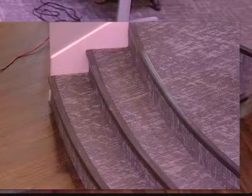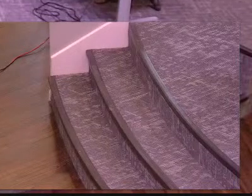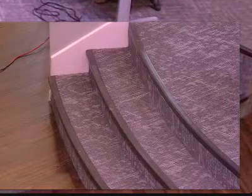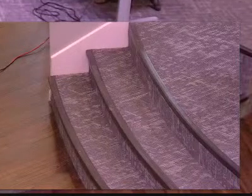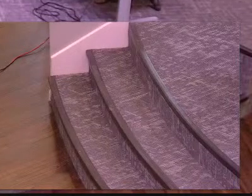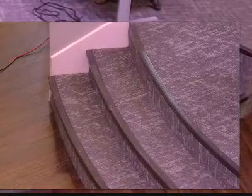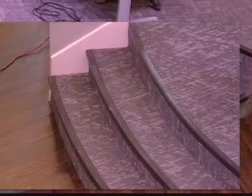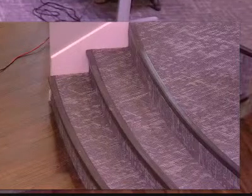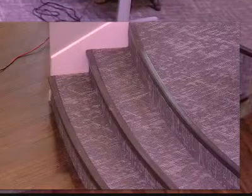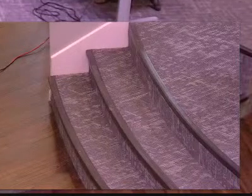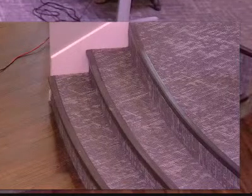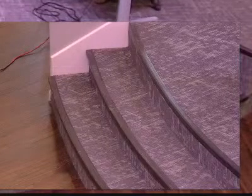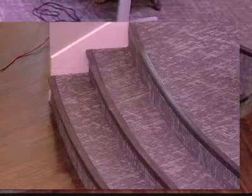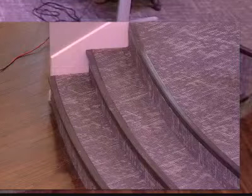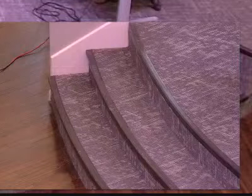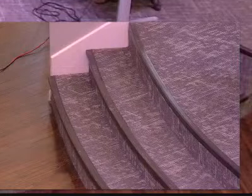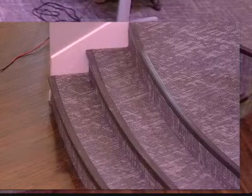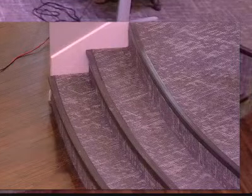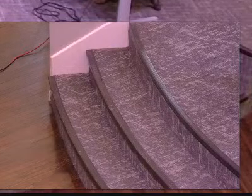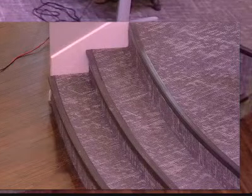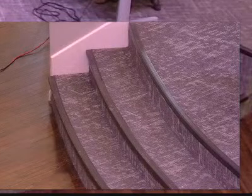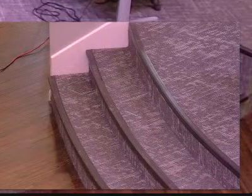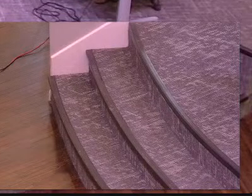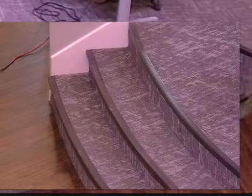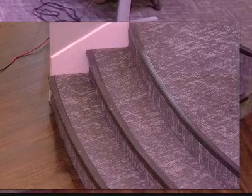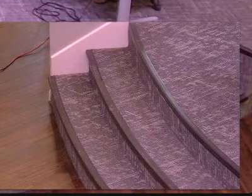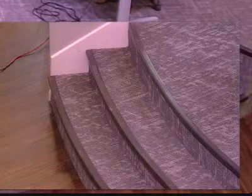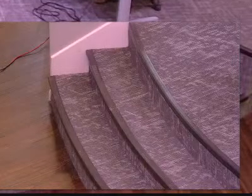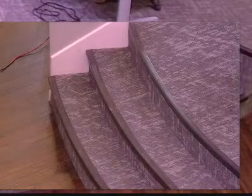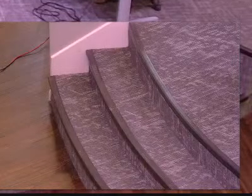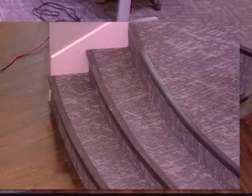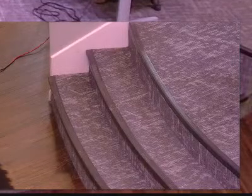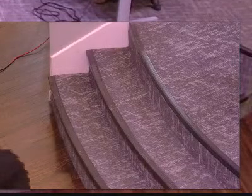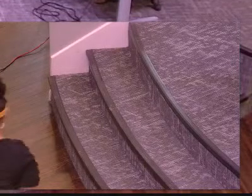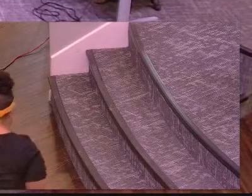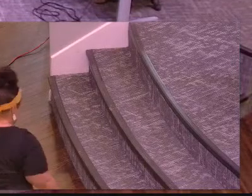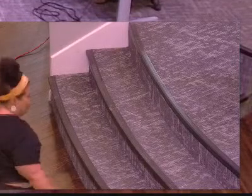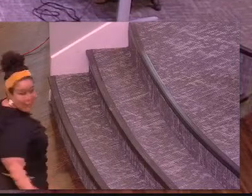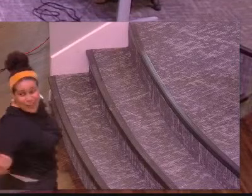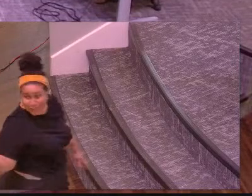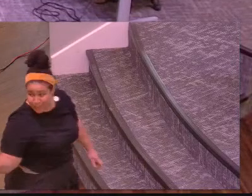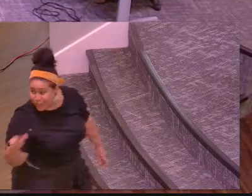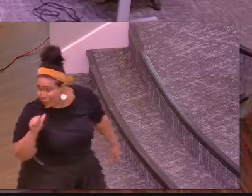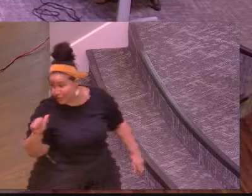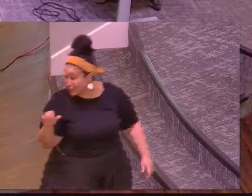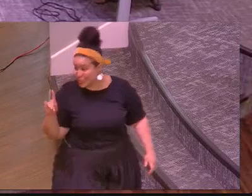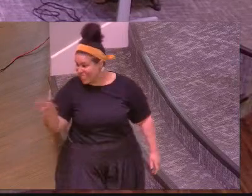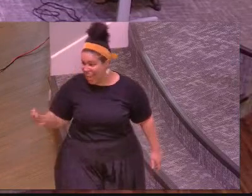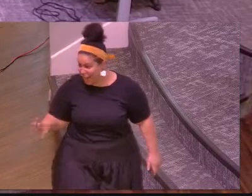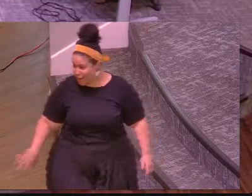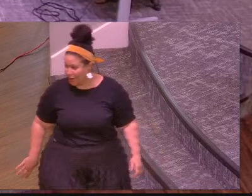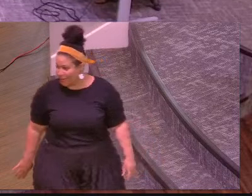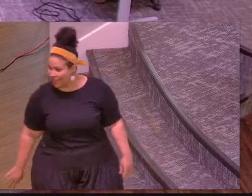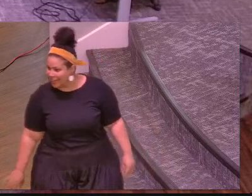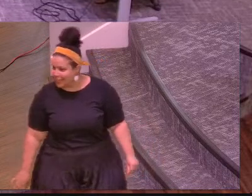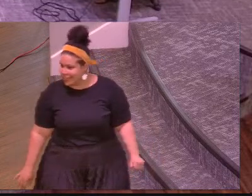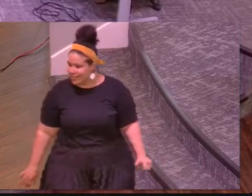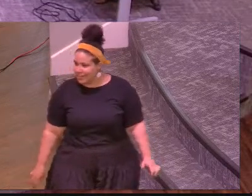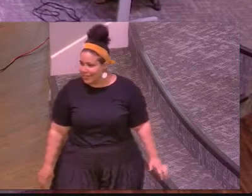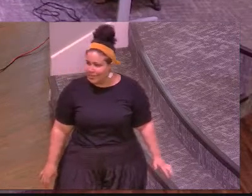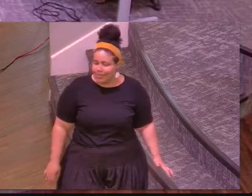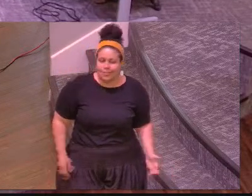All right, thank you for your patience with us. We are going to now begin our regular work session